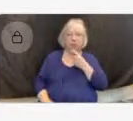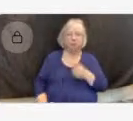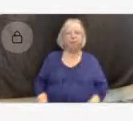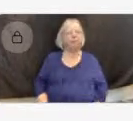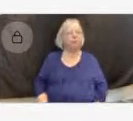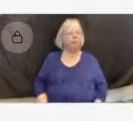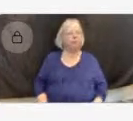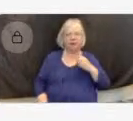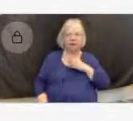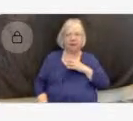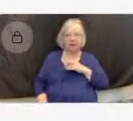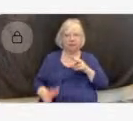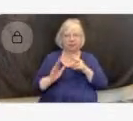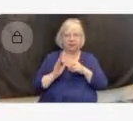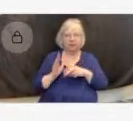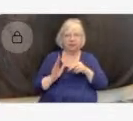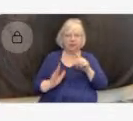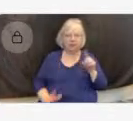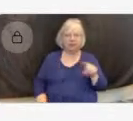6.1,